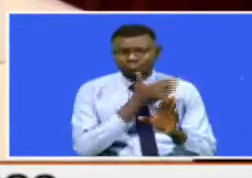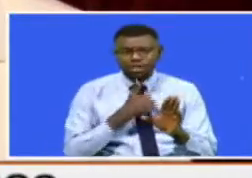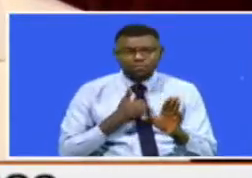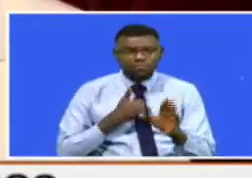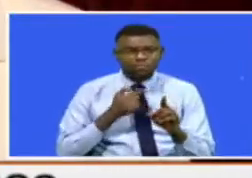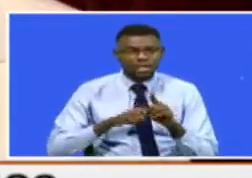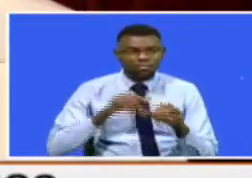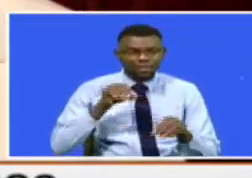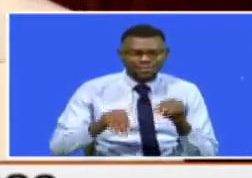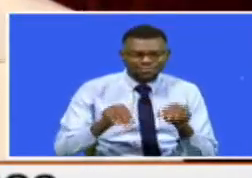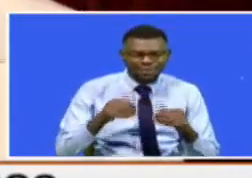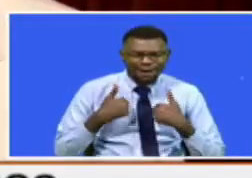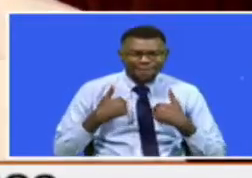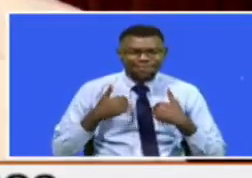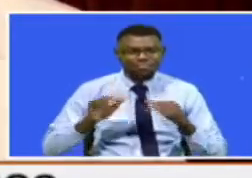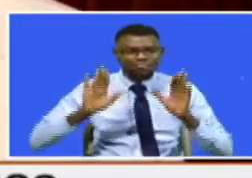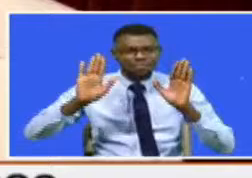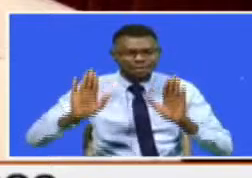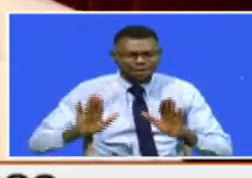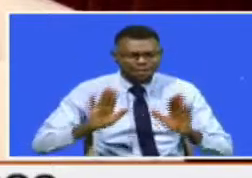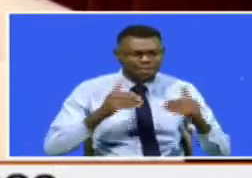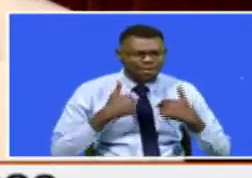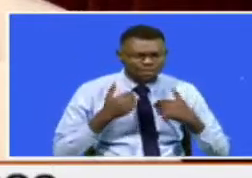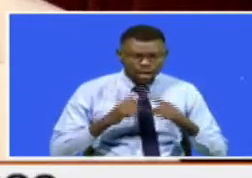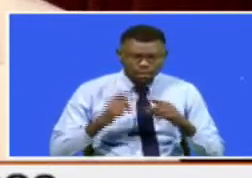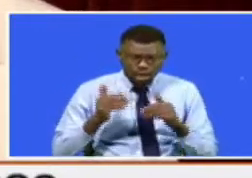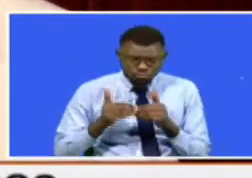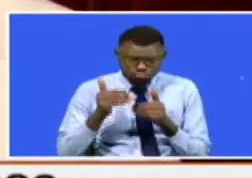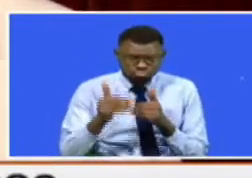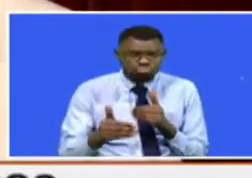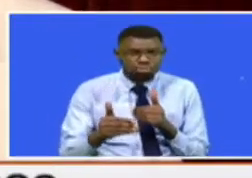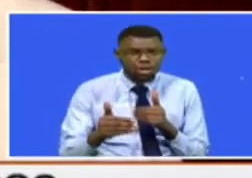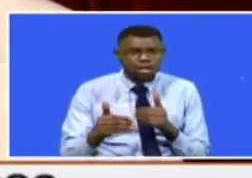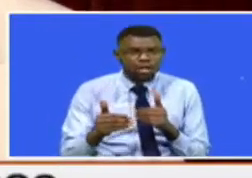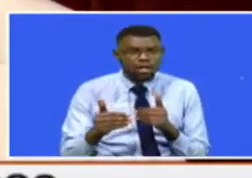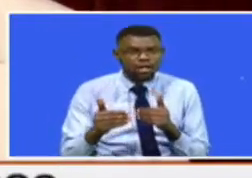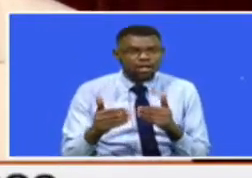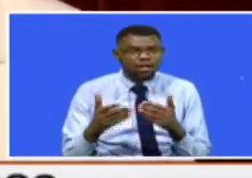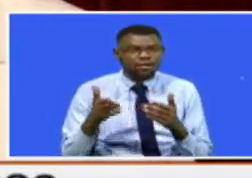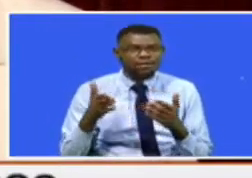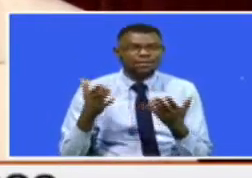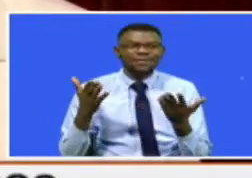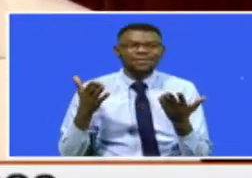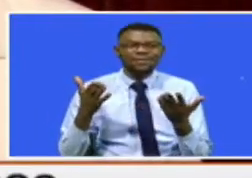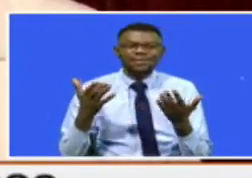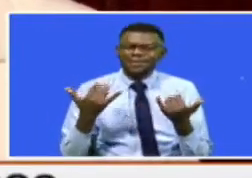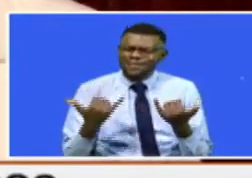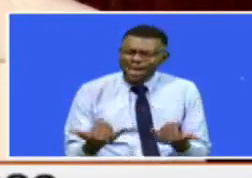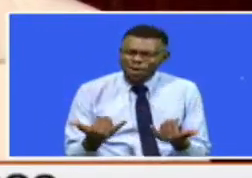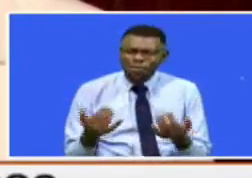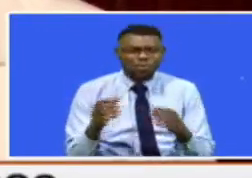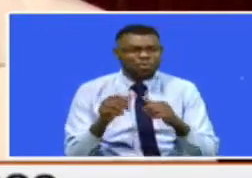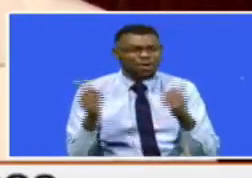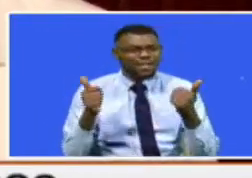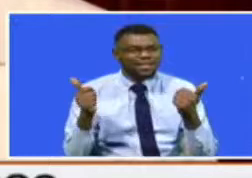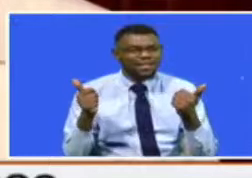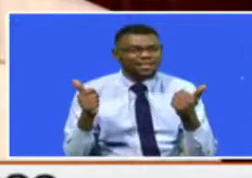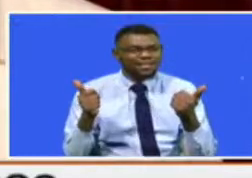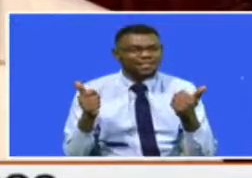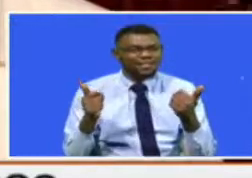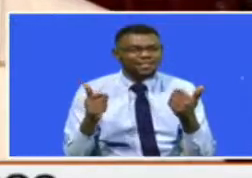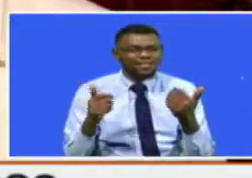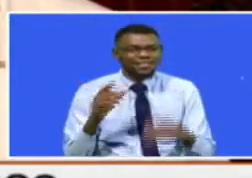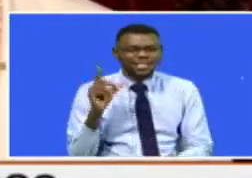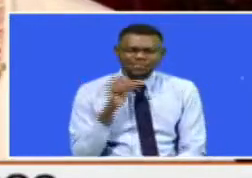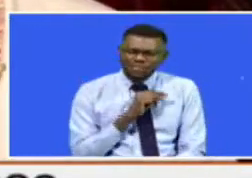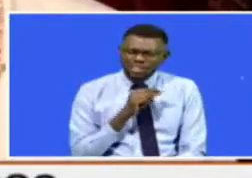elections, the campaigning period, business went down, but after that we've seen a good recovery, business coming back, and we ended up with